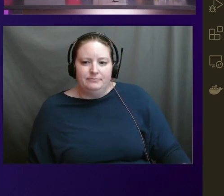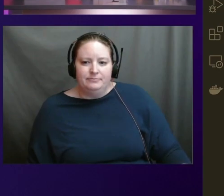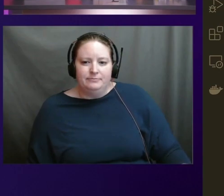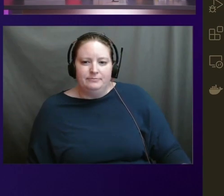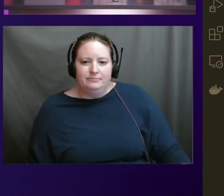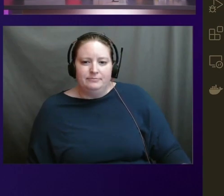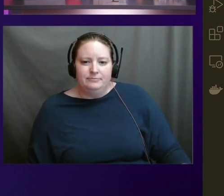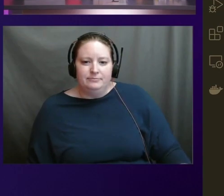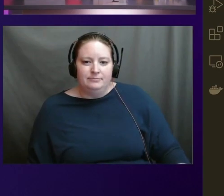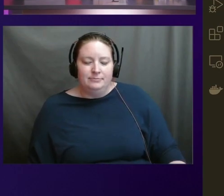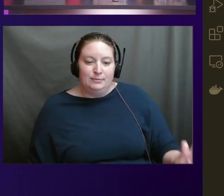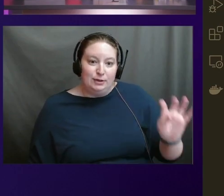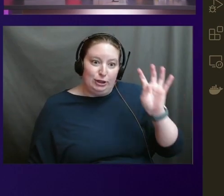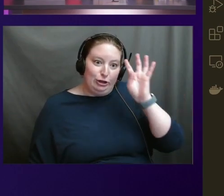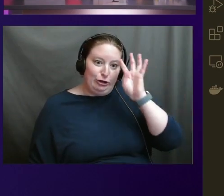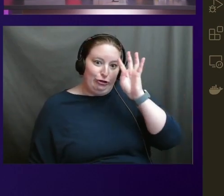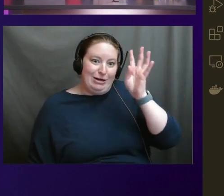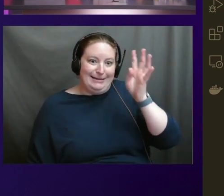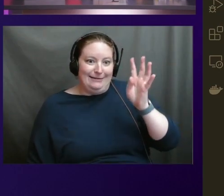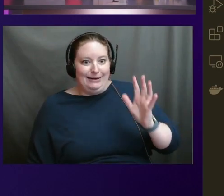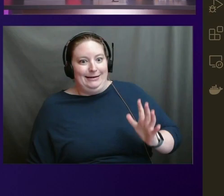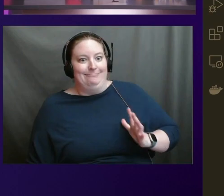Creativity at its finest.